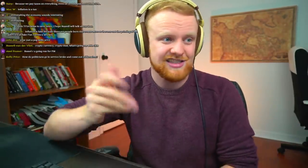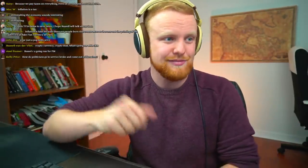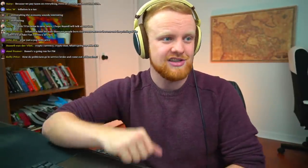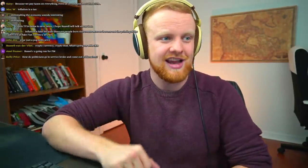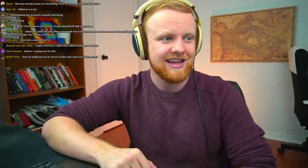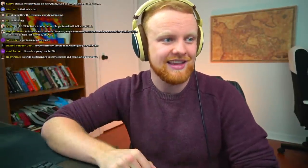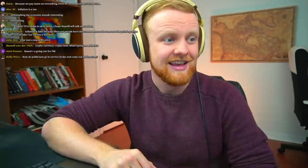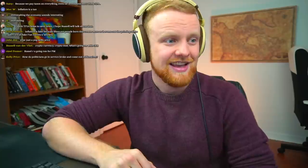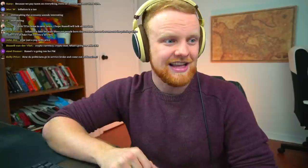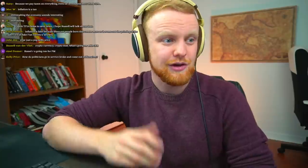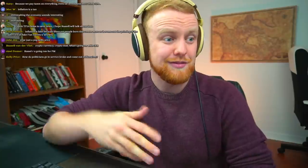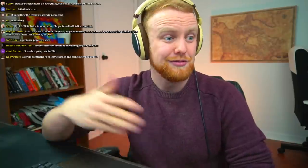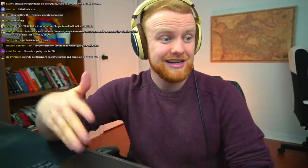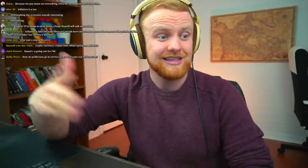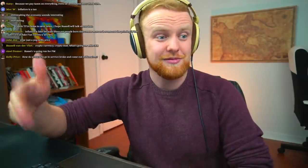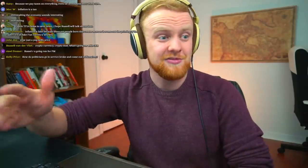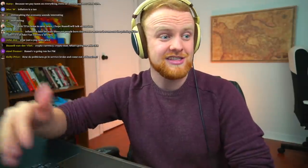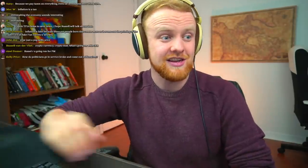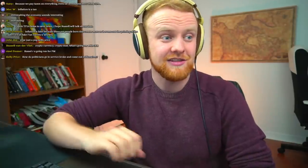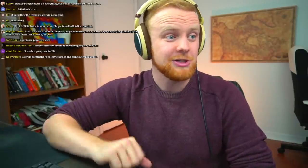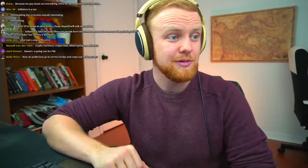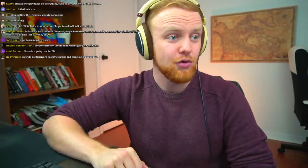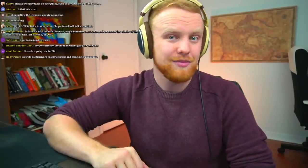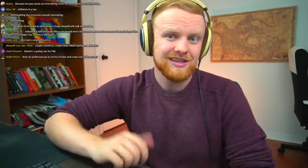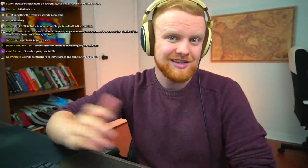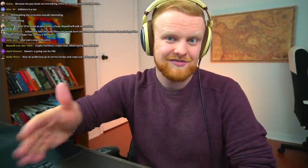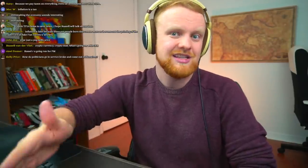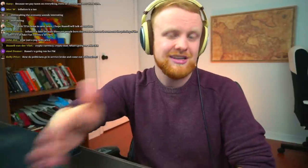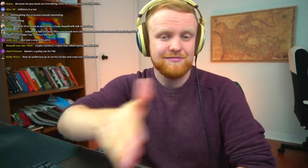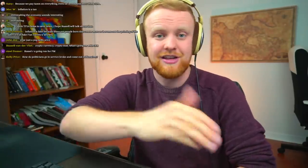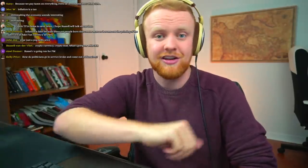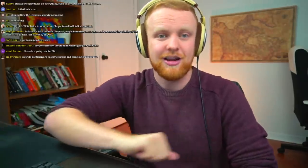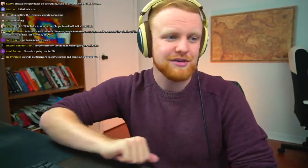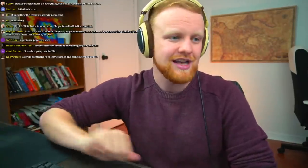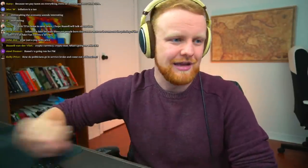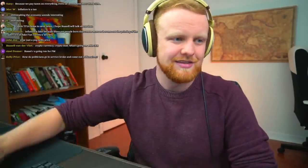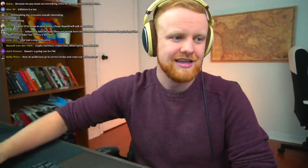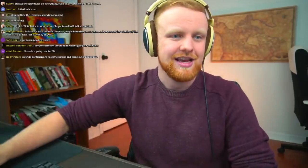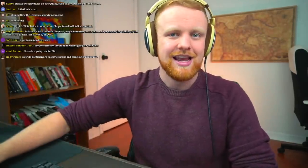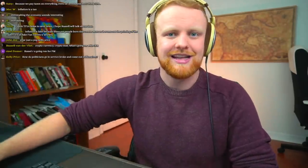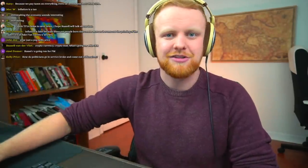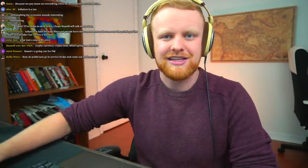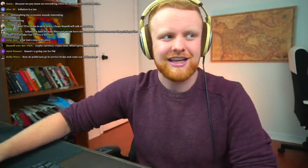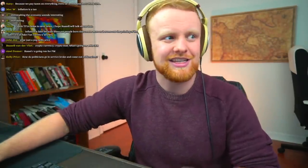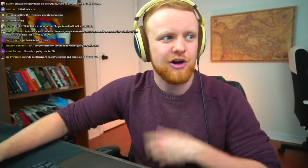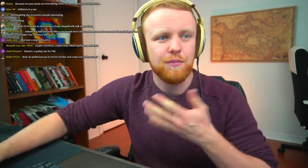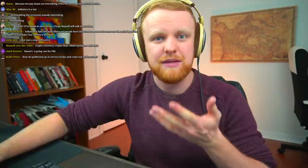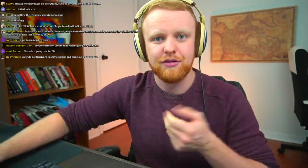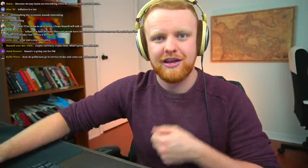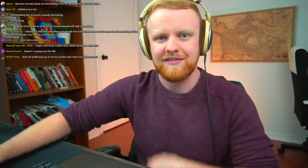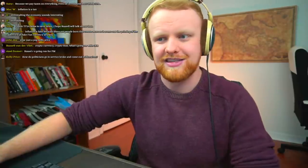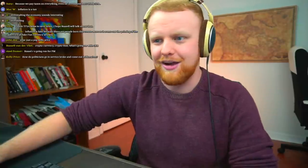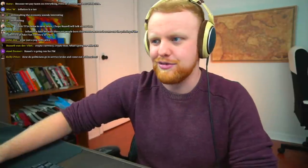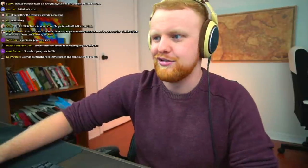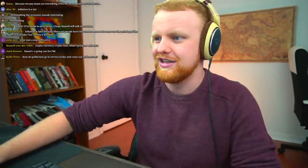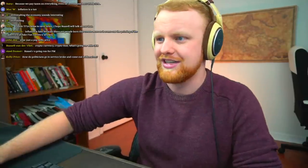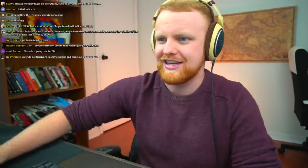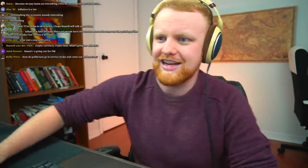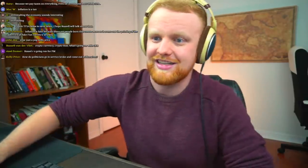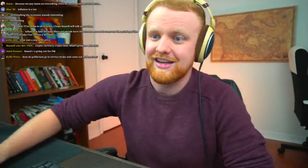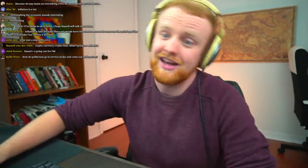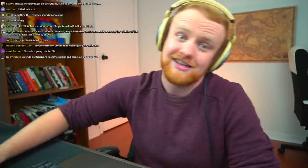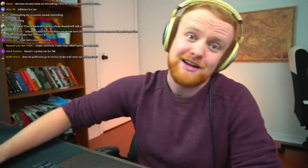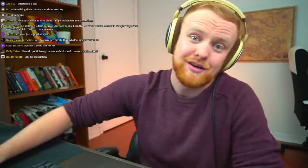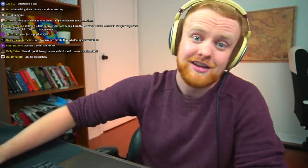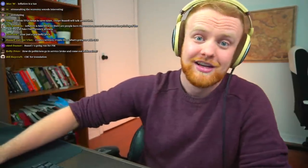Like, Alex has been chatting, and that's why I've been reading some of his stuff a little bit more, because I've seen him here a couple times. And it's great to get to know people and have this opportunity to